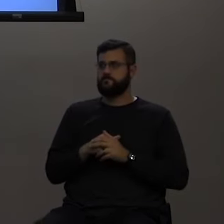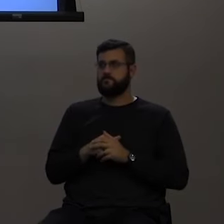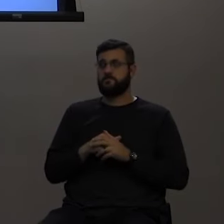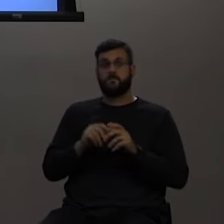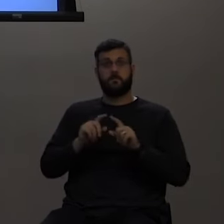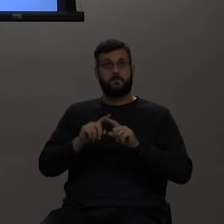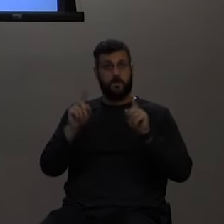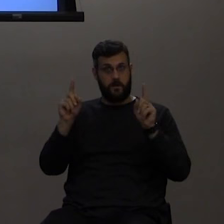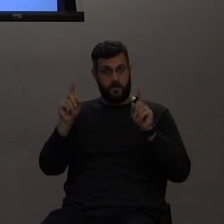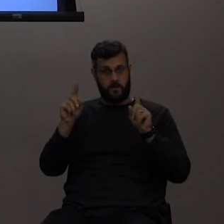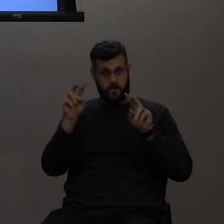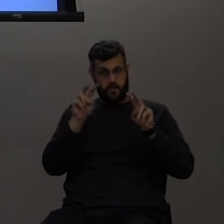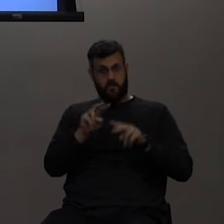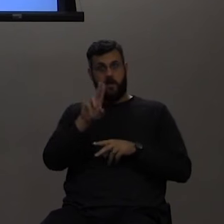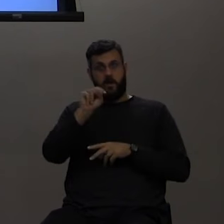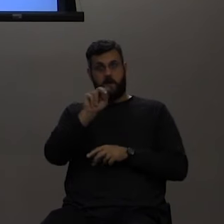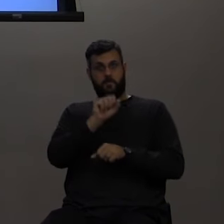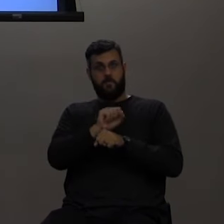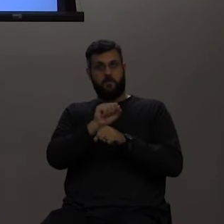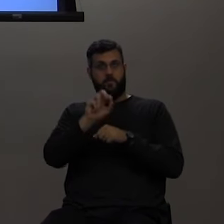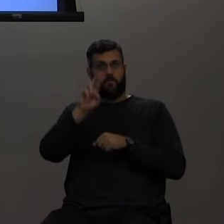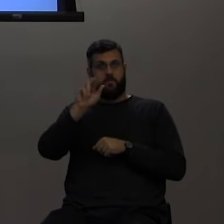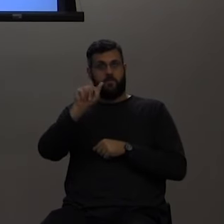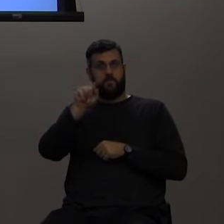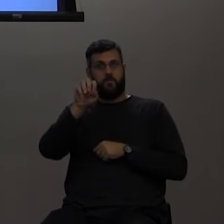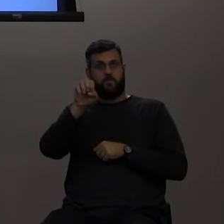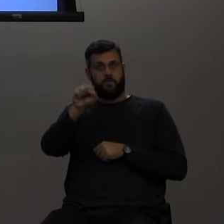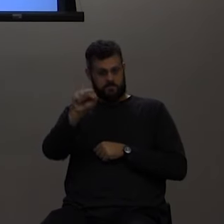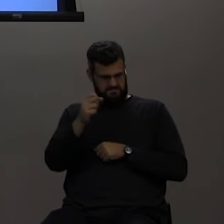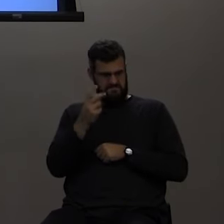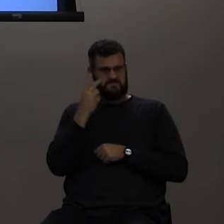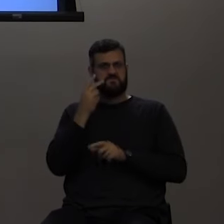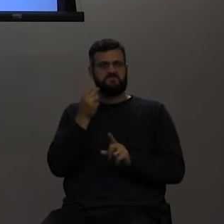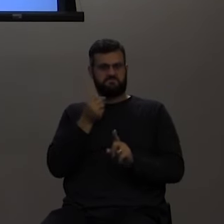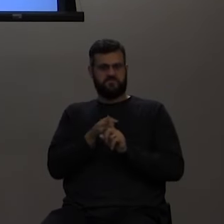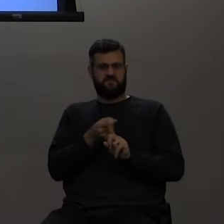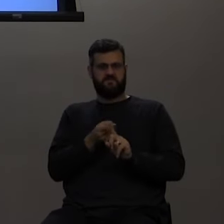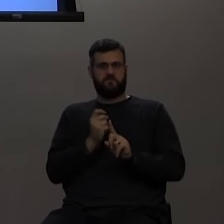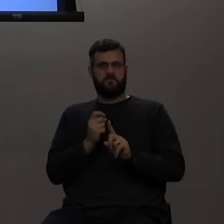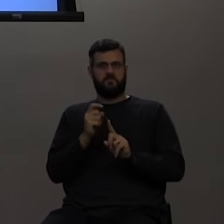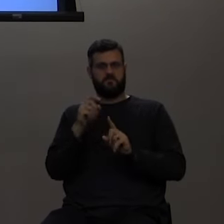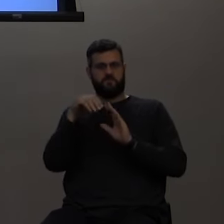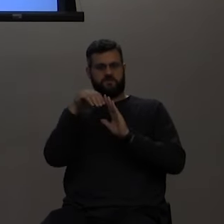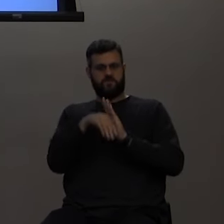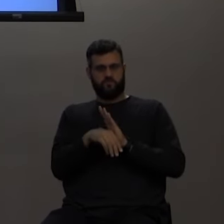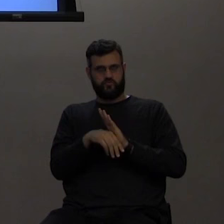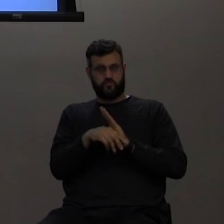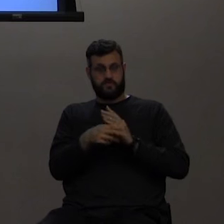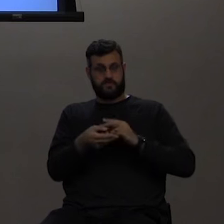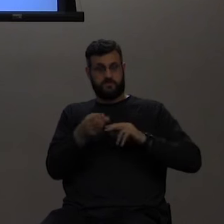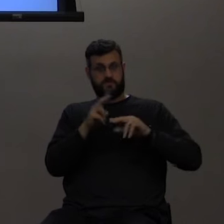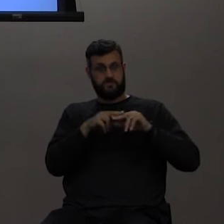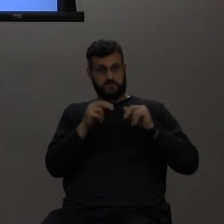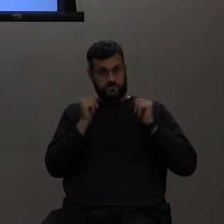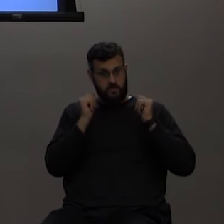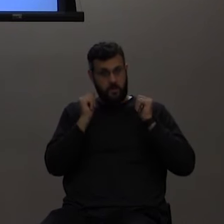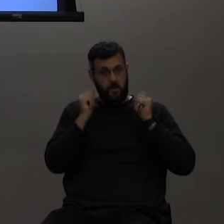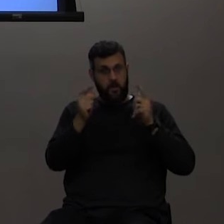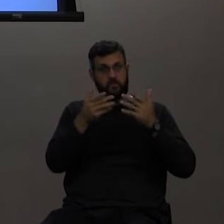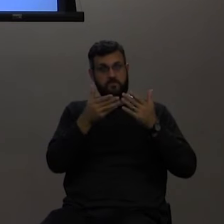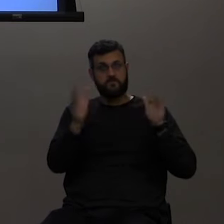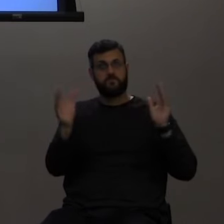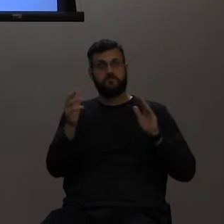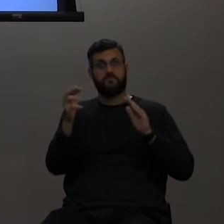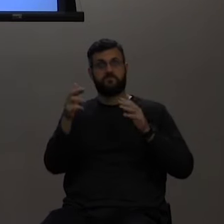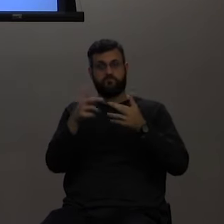But when we look at unemployment rates, we also see the impact of the recession with the increase in all areas across the